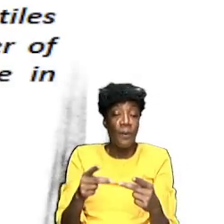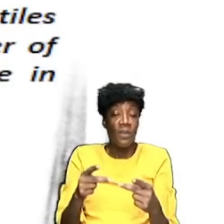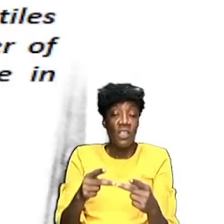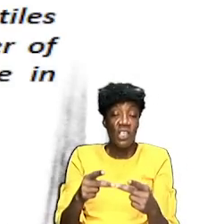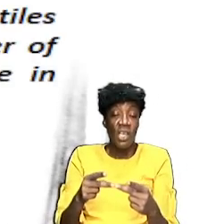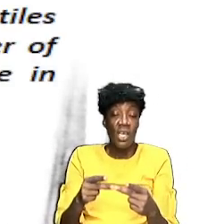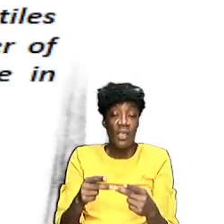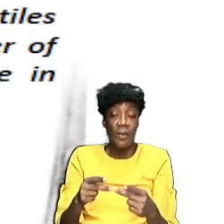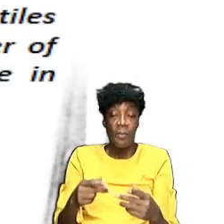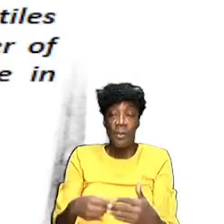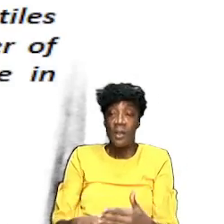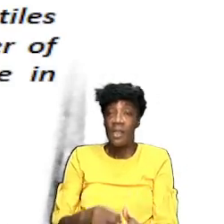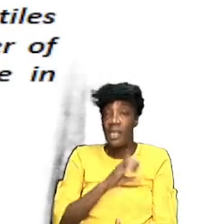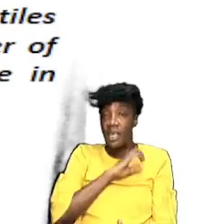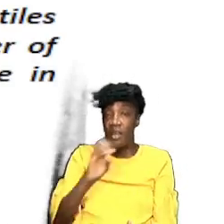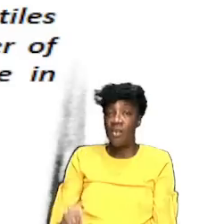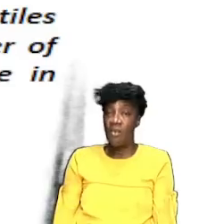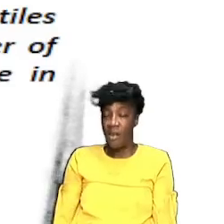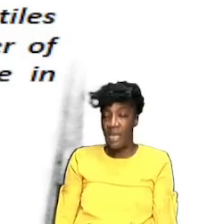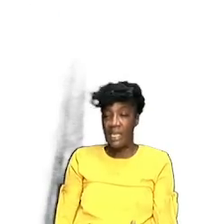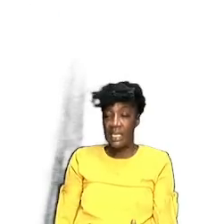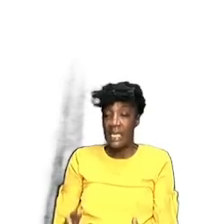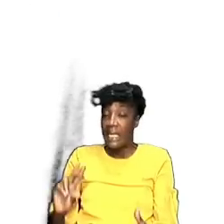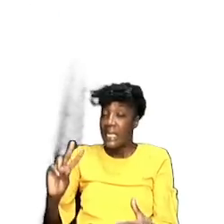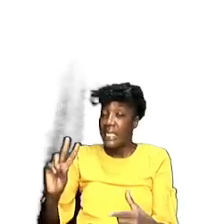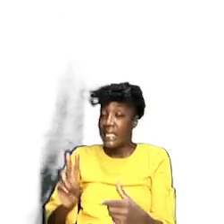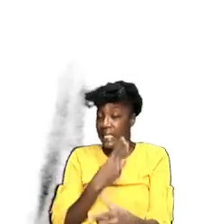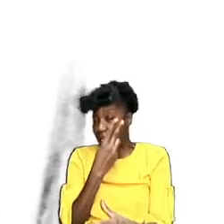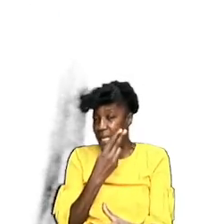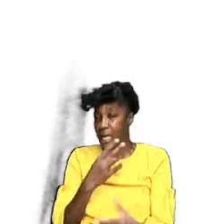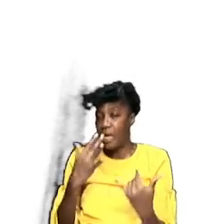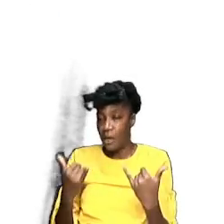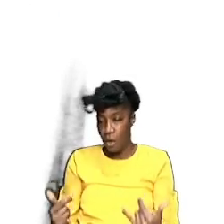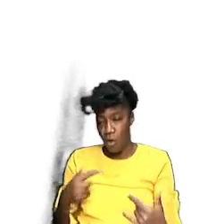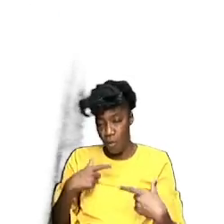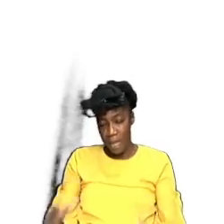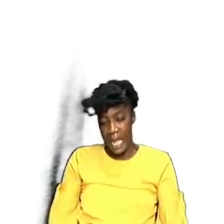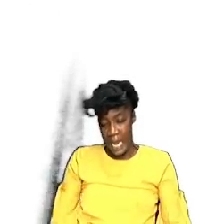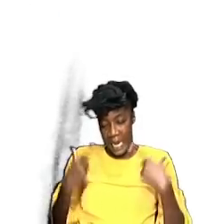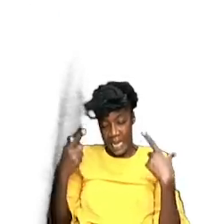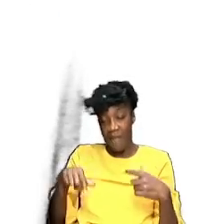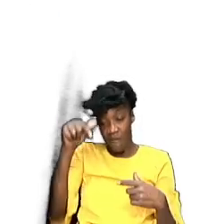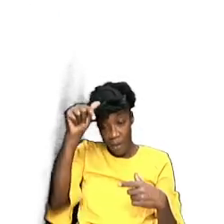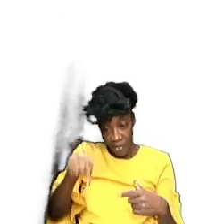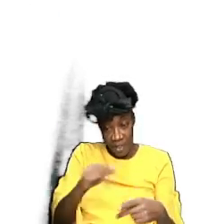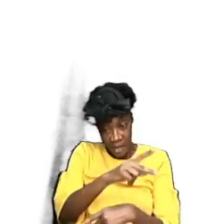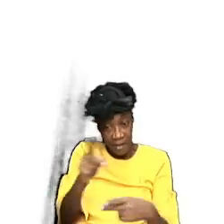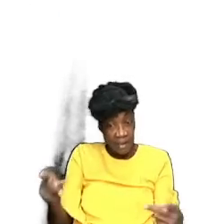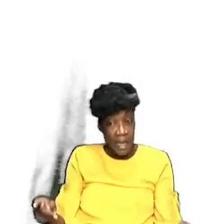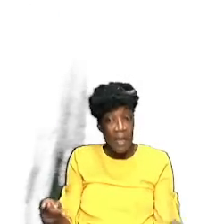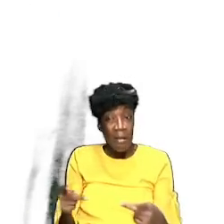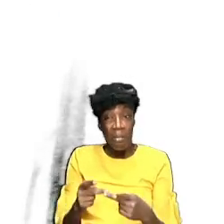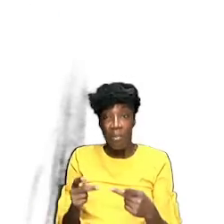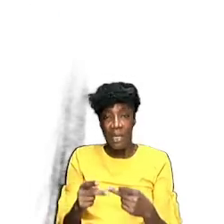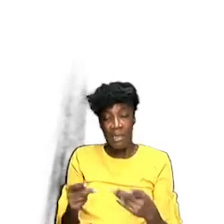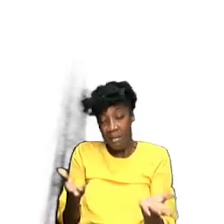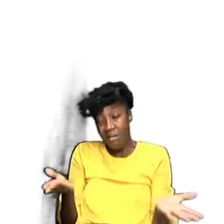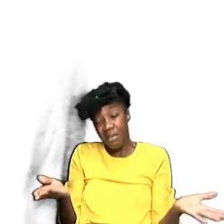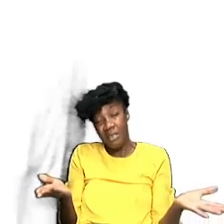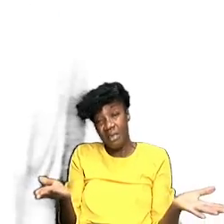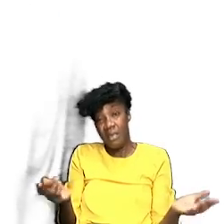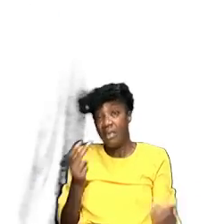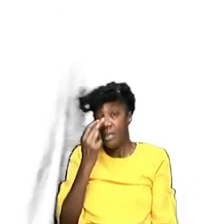of the book is, how do I live from this position? Amen. And we see, for example,